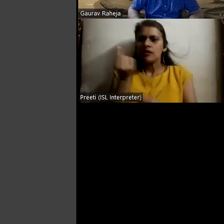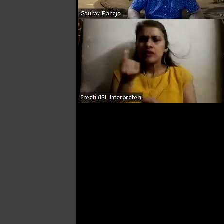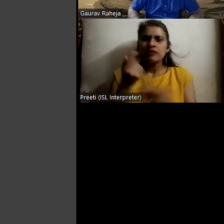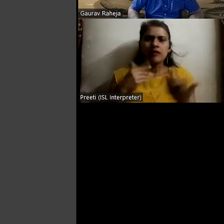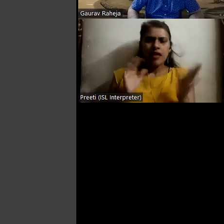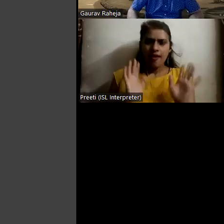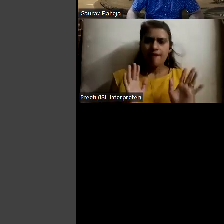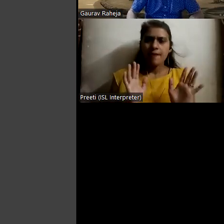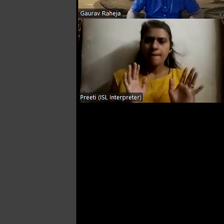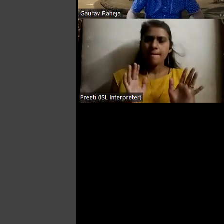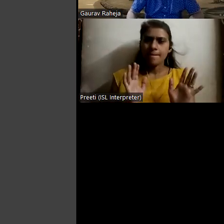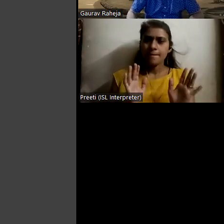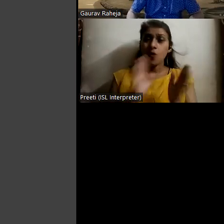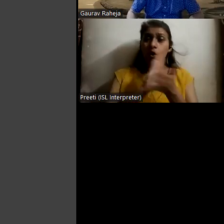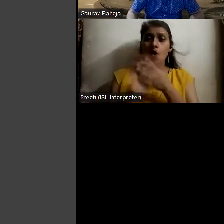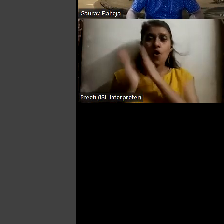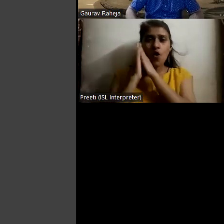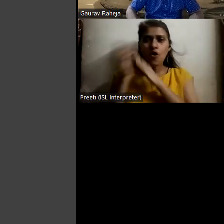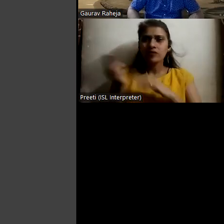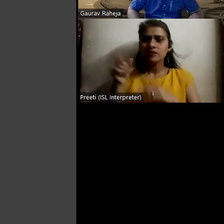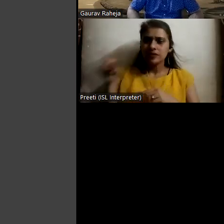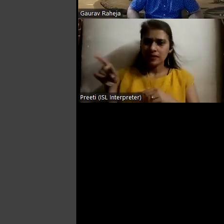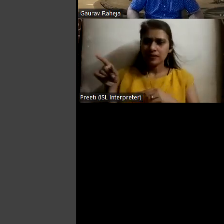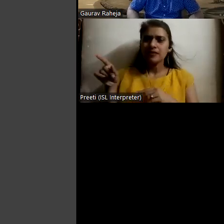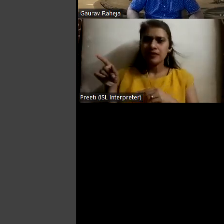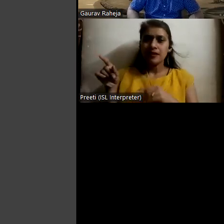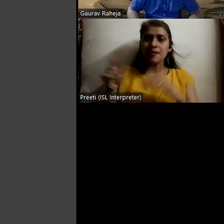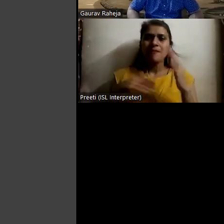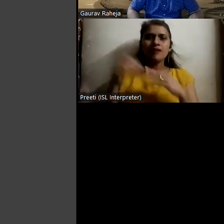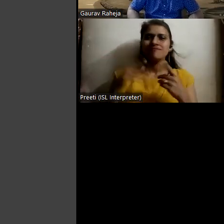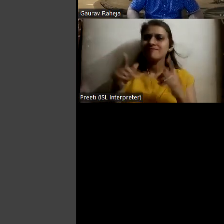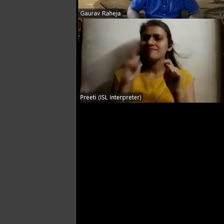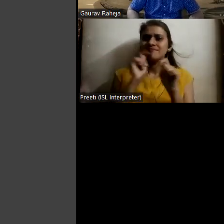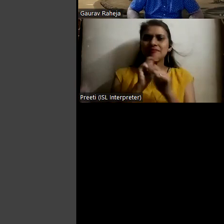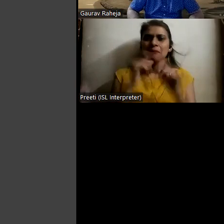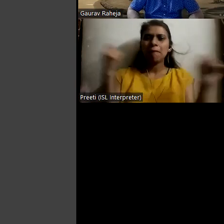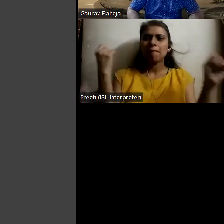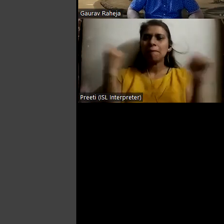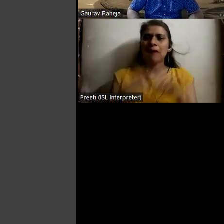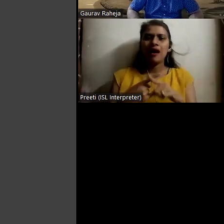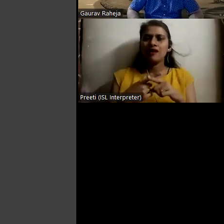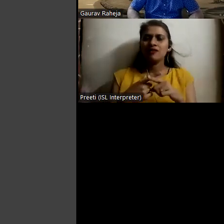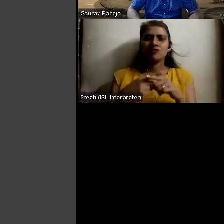is not means hostel is not built on the universal design forum, means on the